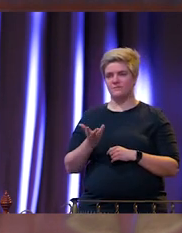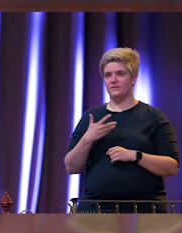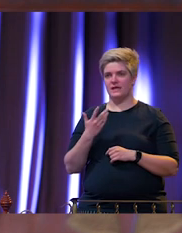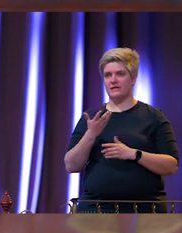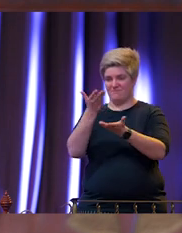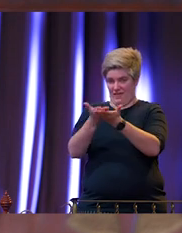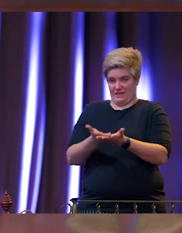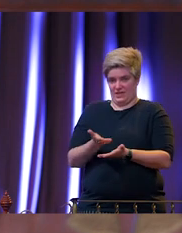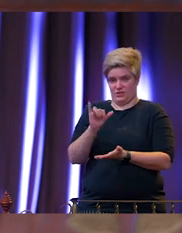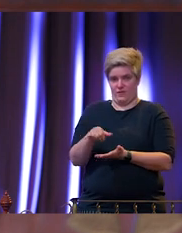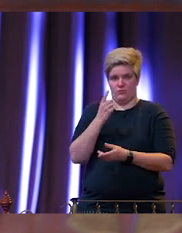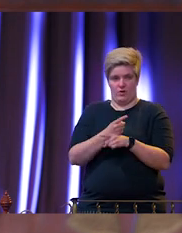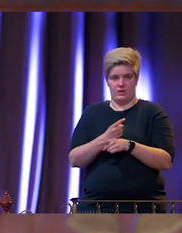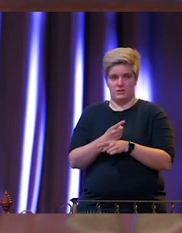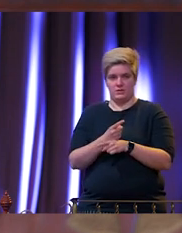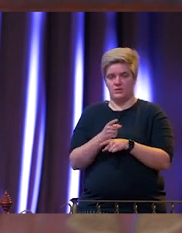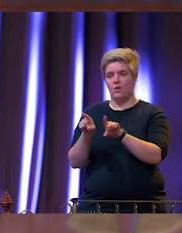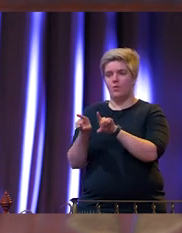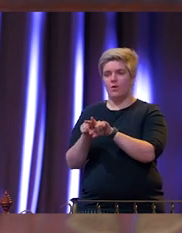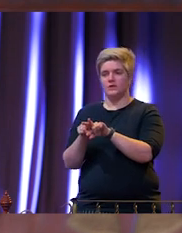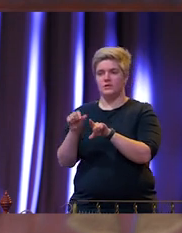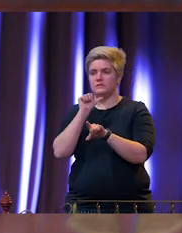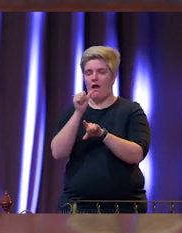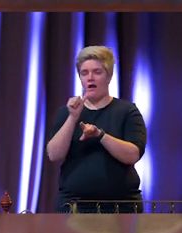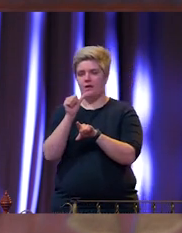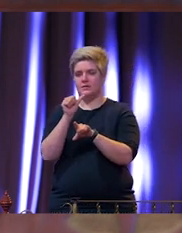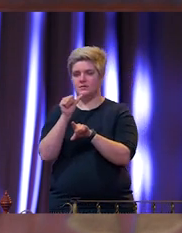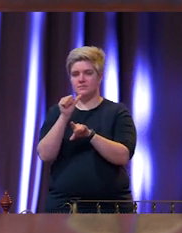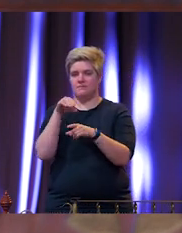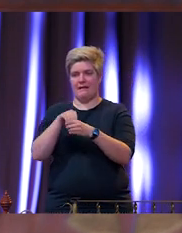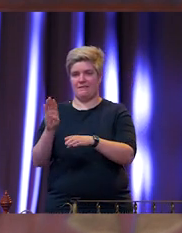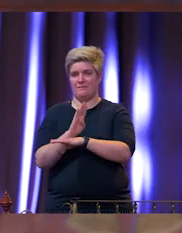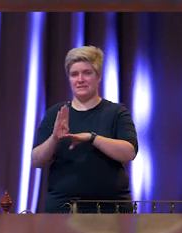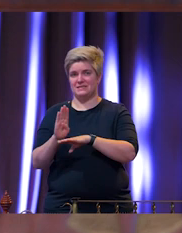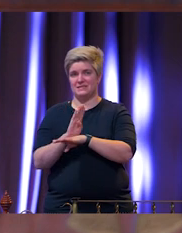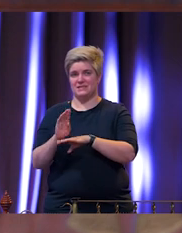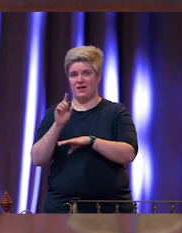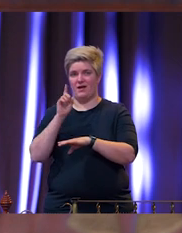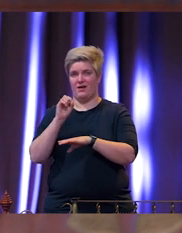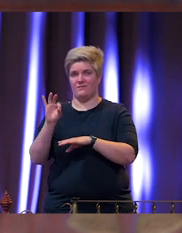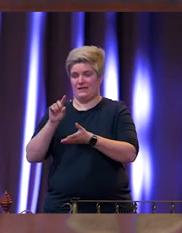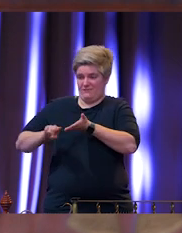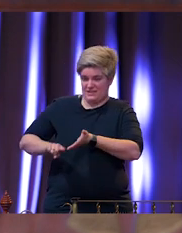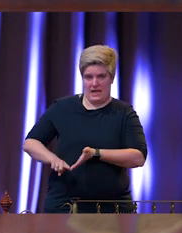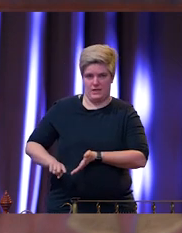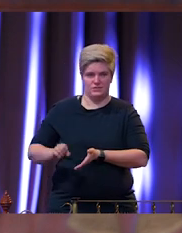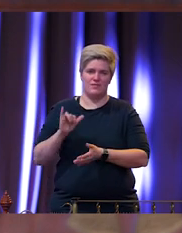because you don't have any validation of that, right? And we're also just not in the, you know, business of